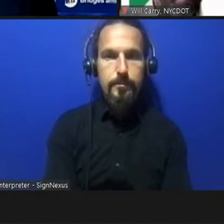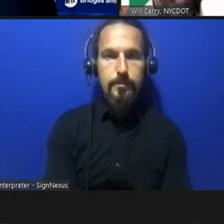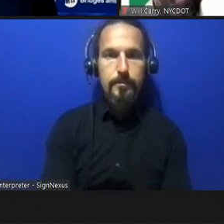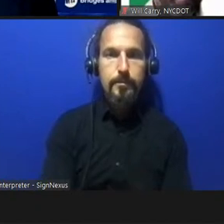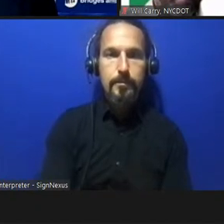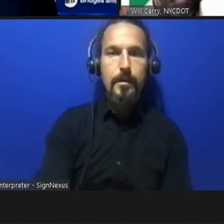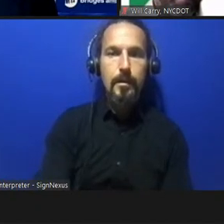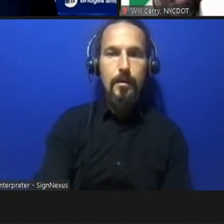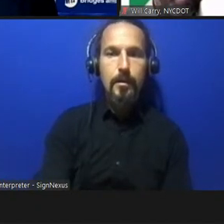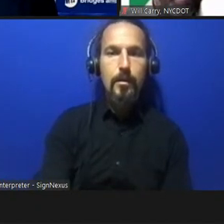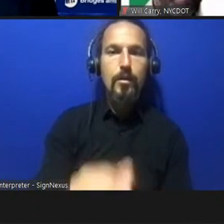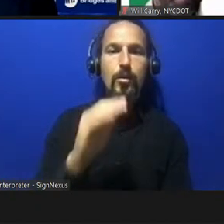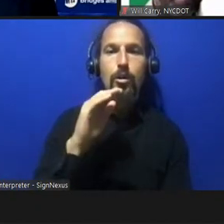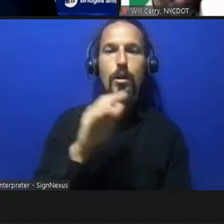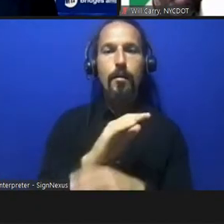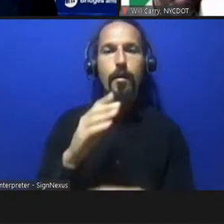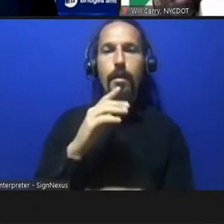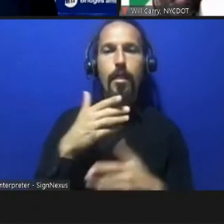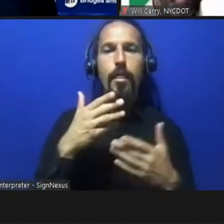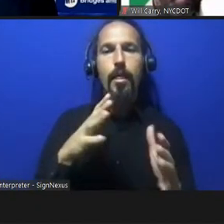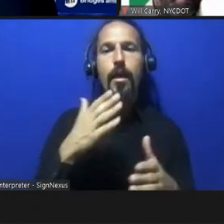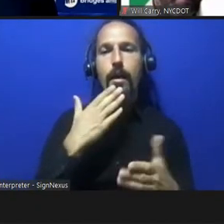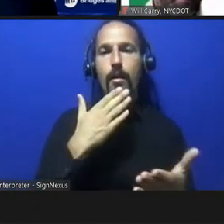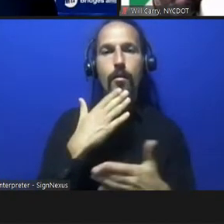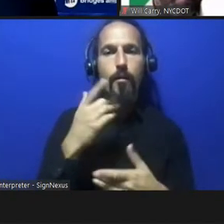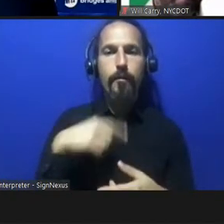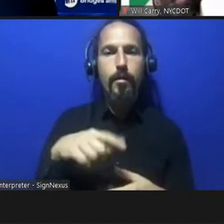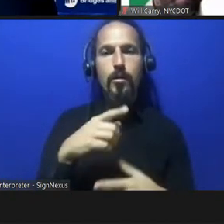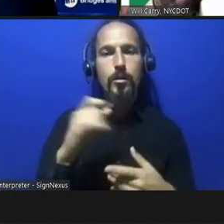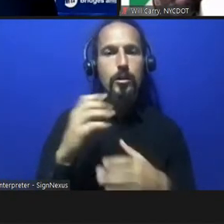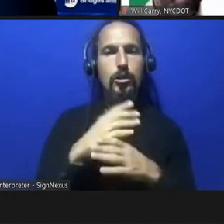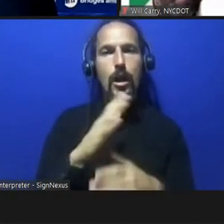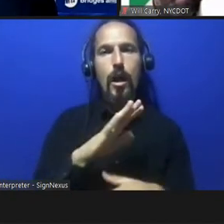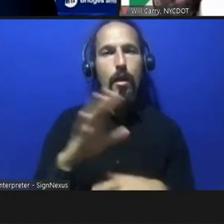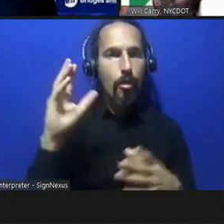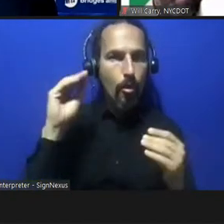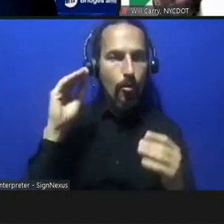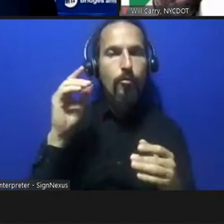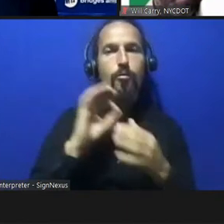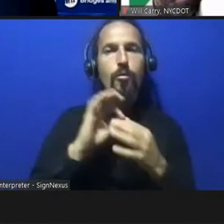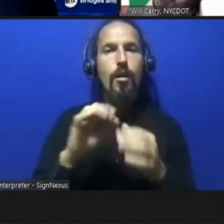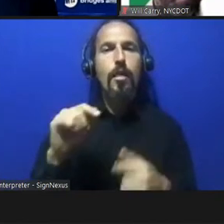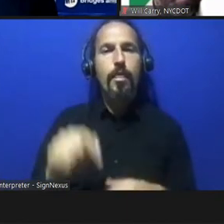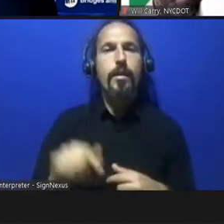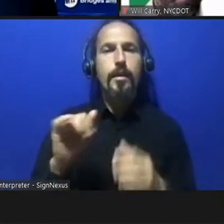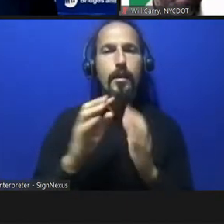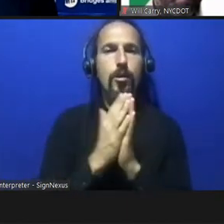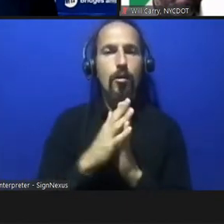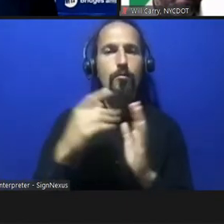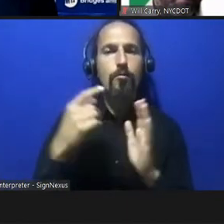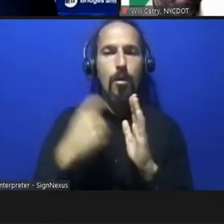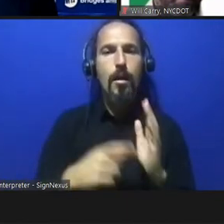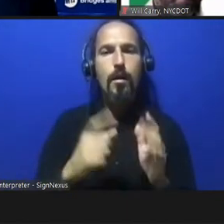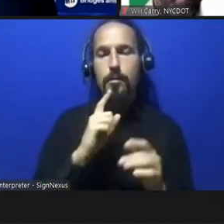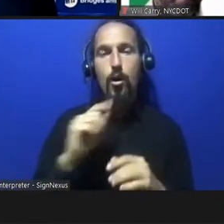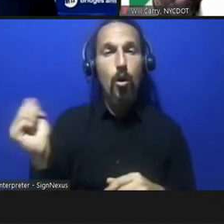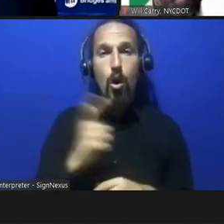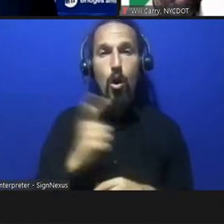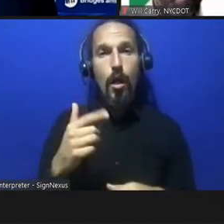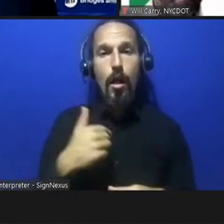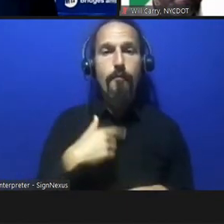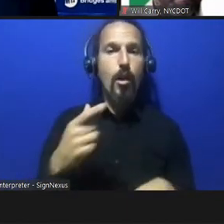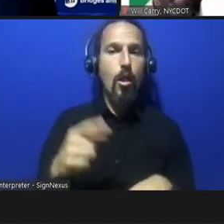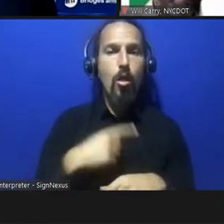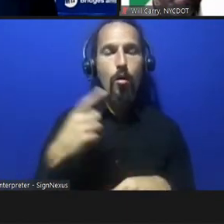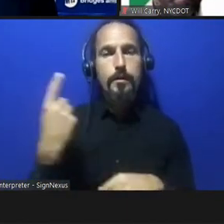good evening and thank you for allowing us to have the platform to share our thoughts you know regarding this congestion pricing i'm sure everyone has had a long